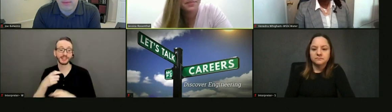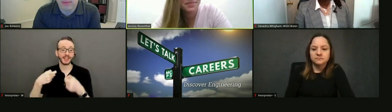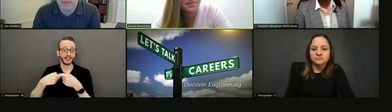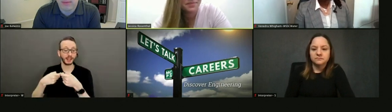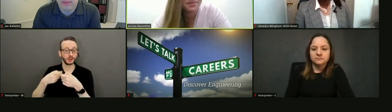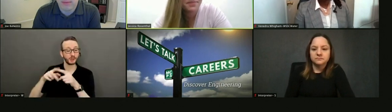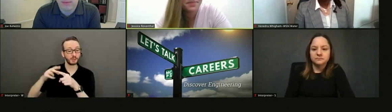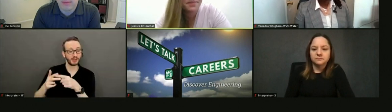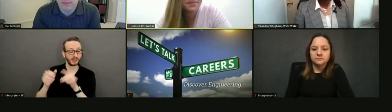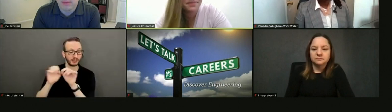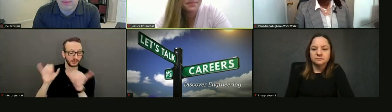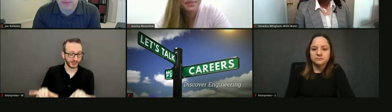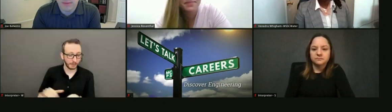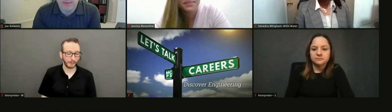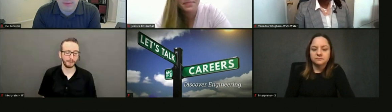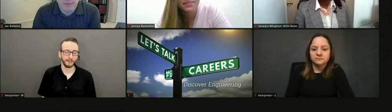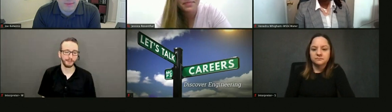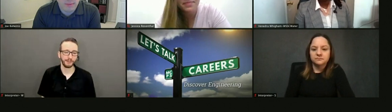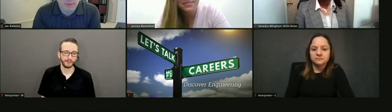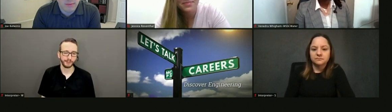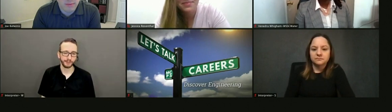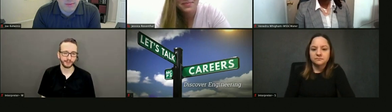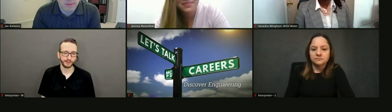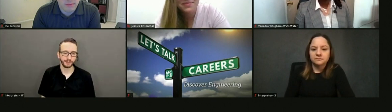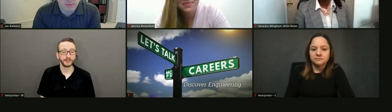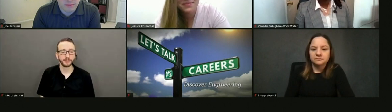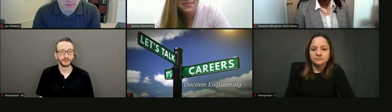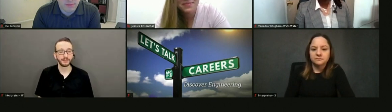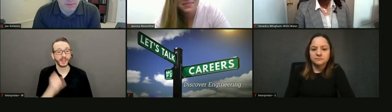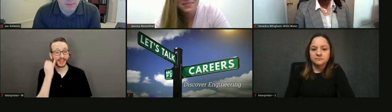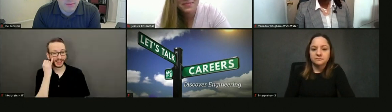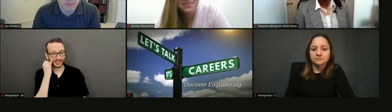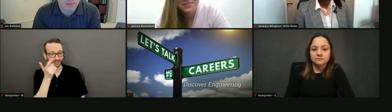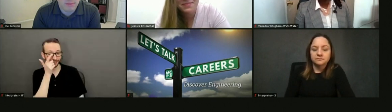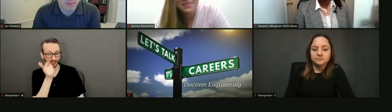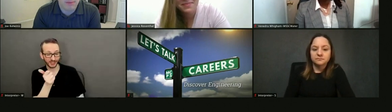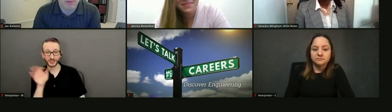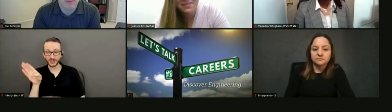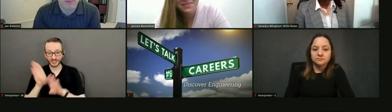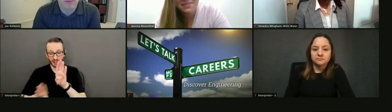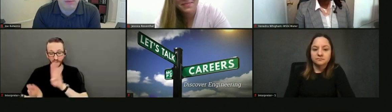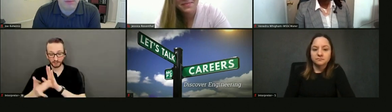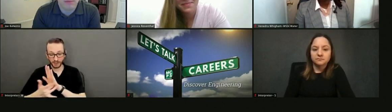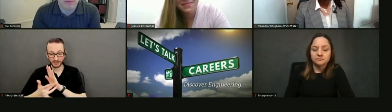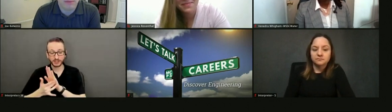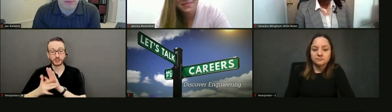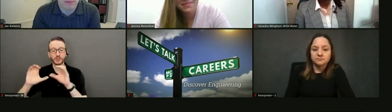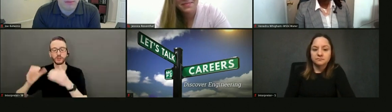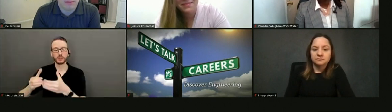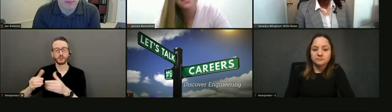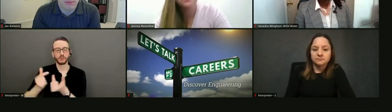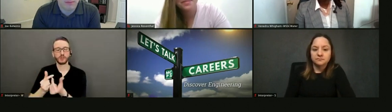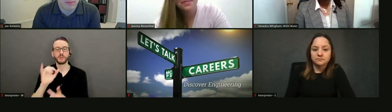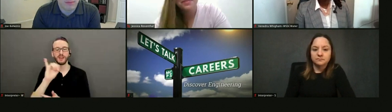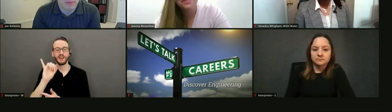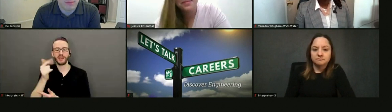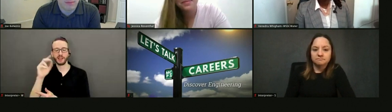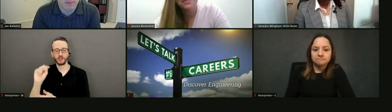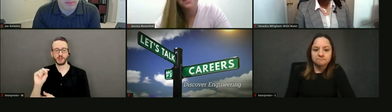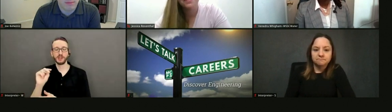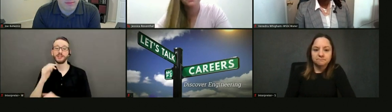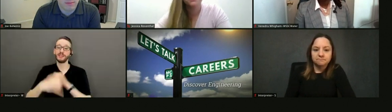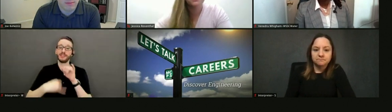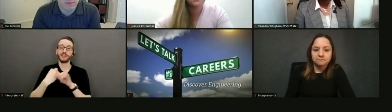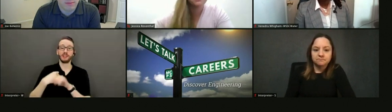systems. And if you're interested in biotech, there's a group called iGEM, the International Genetically